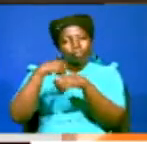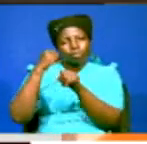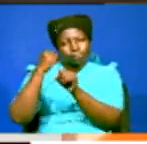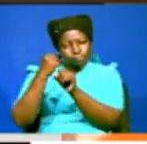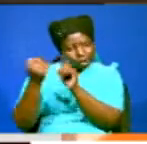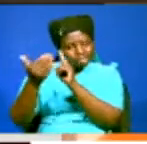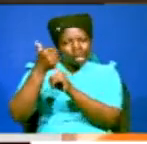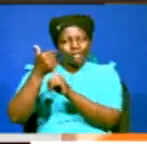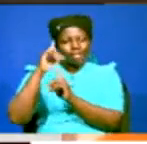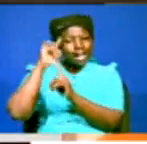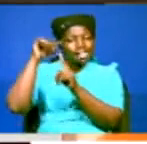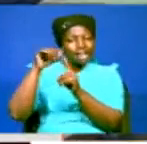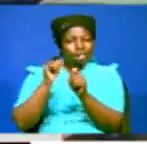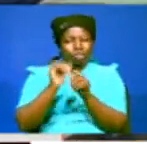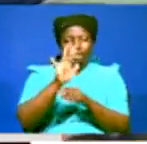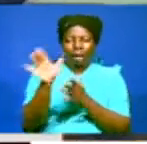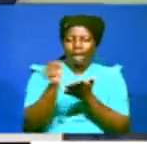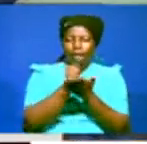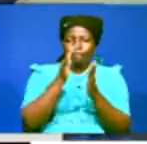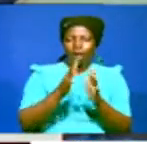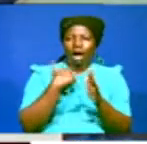set by the employer.